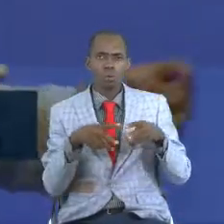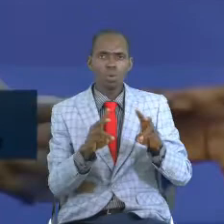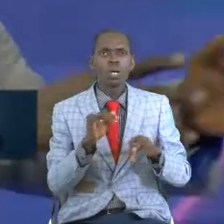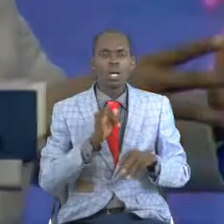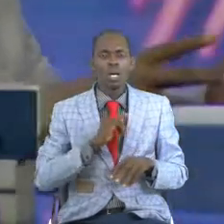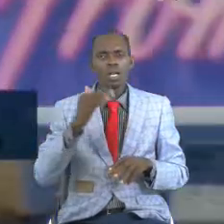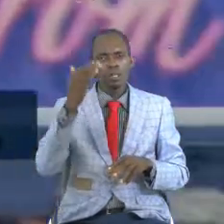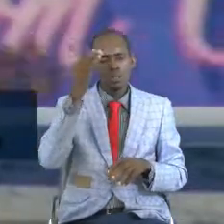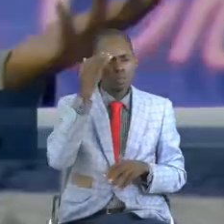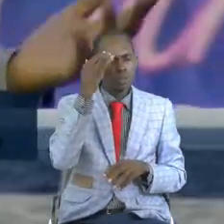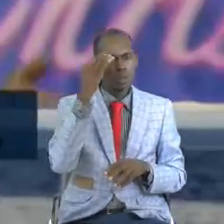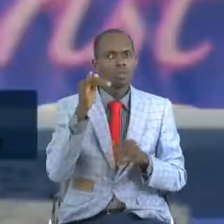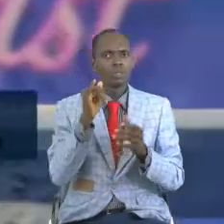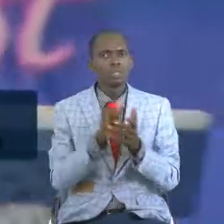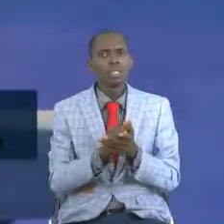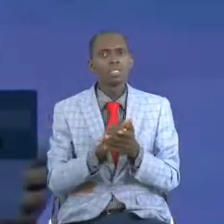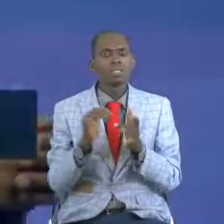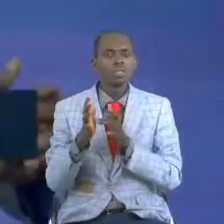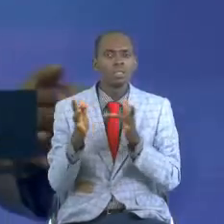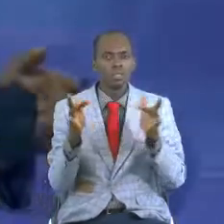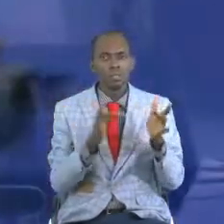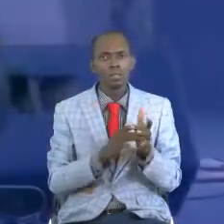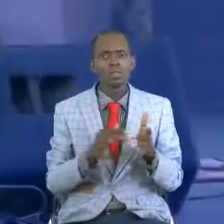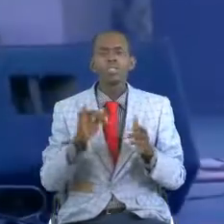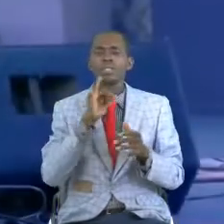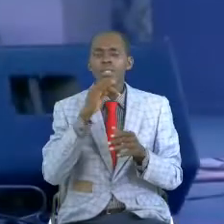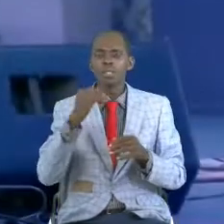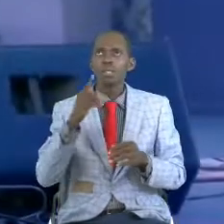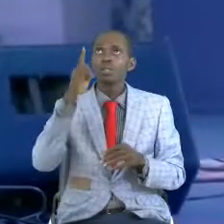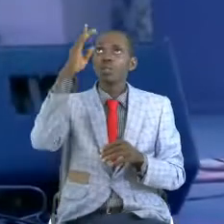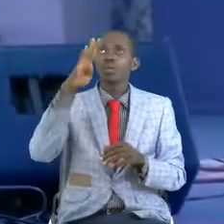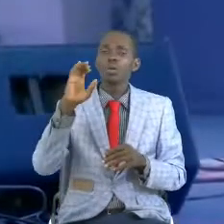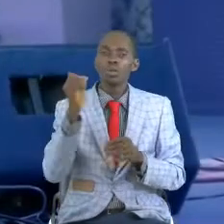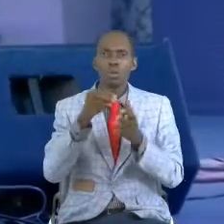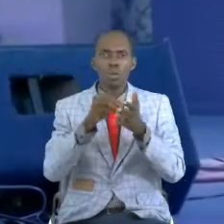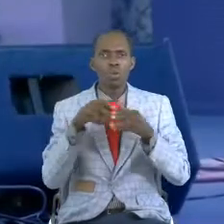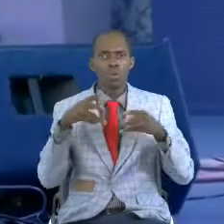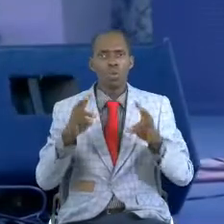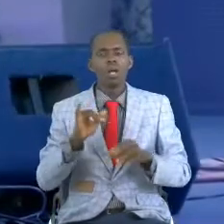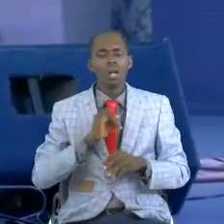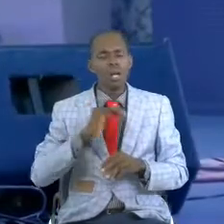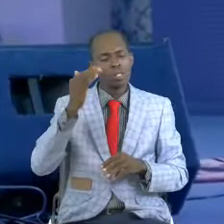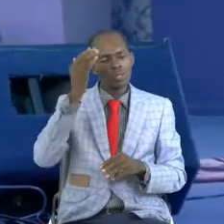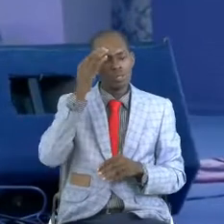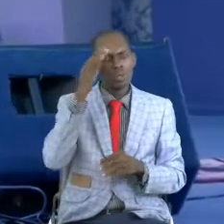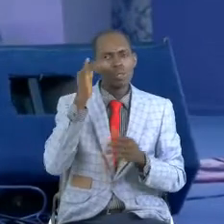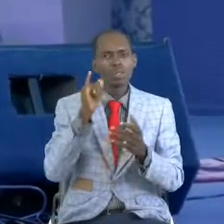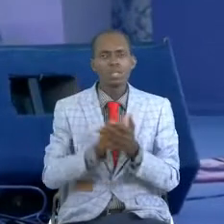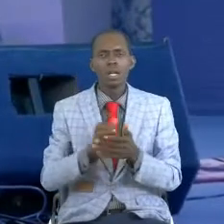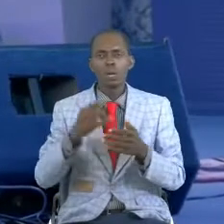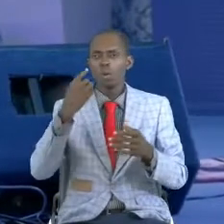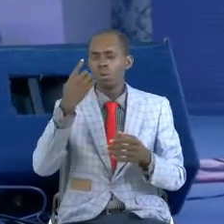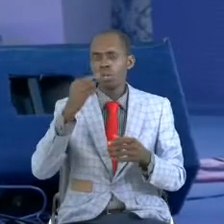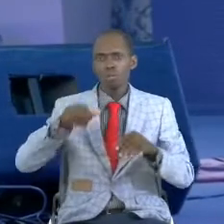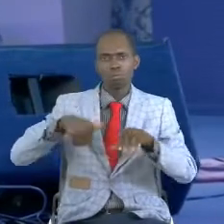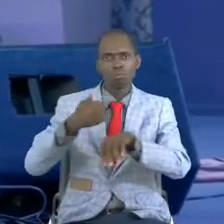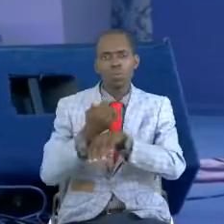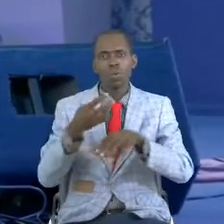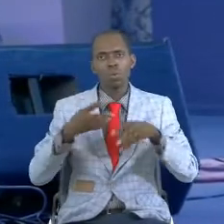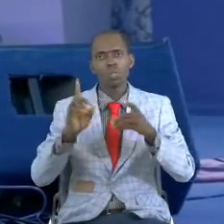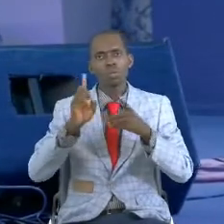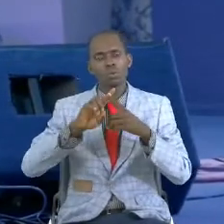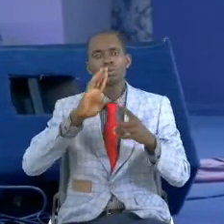it's God's own way, that's Jesus. I know the ordained way to get to heaven. I must go